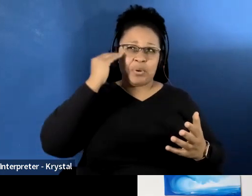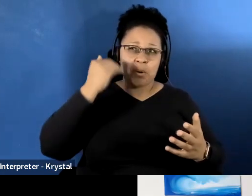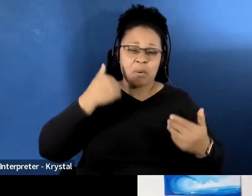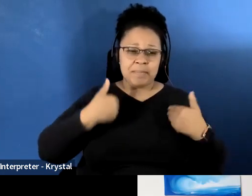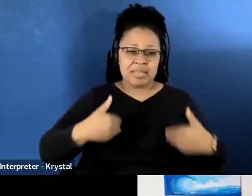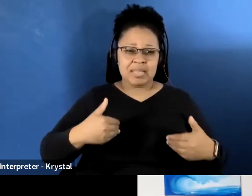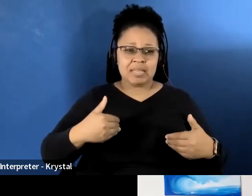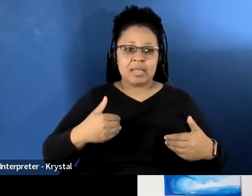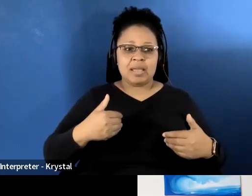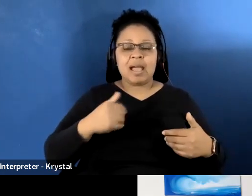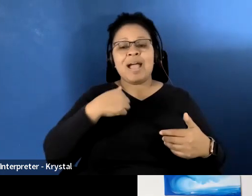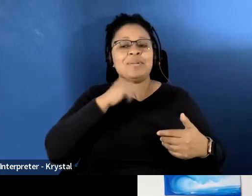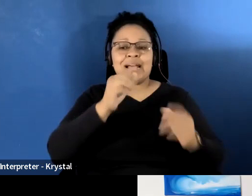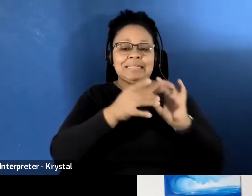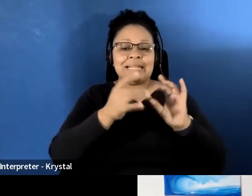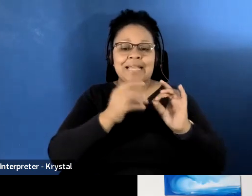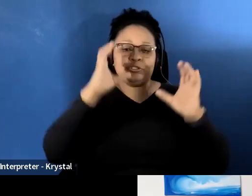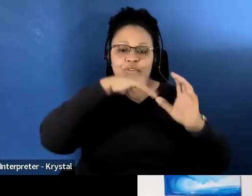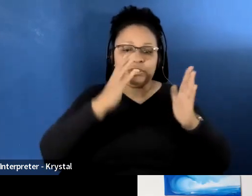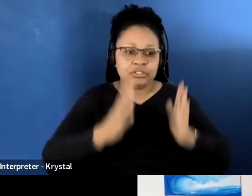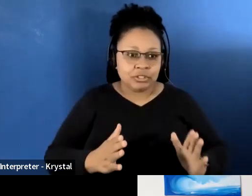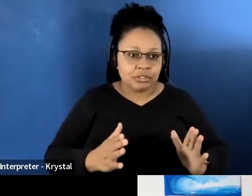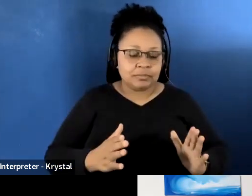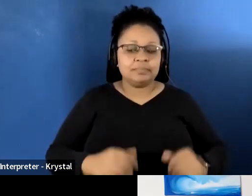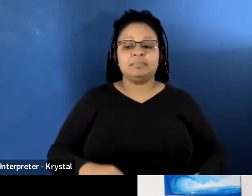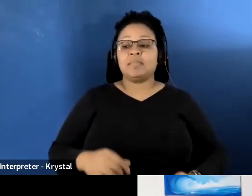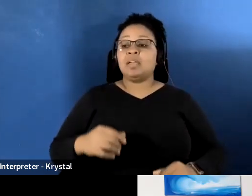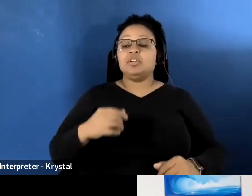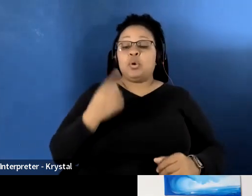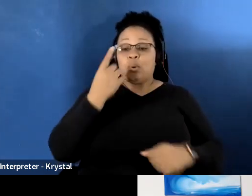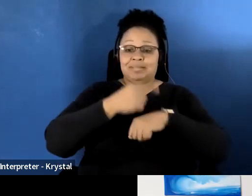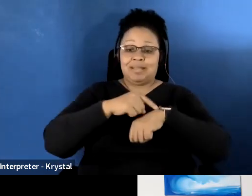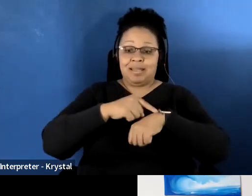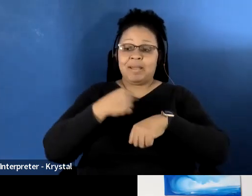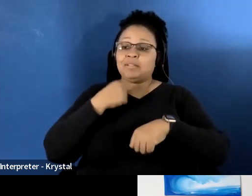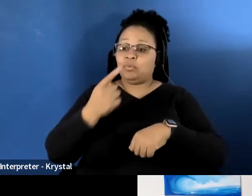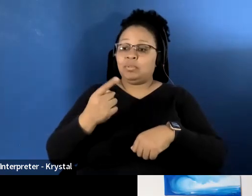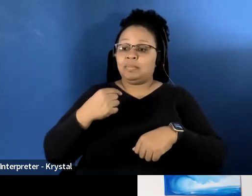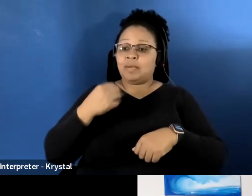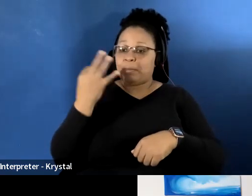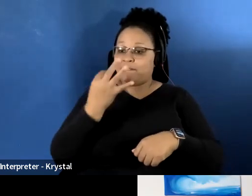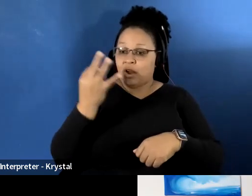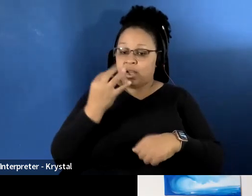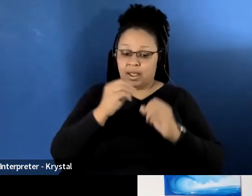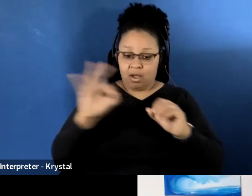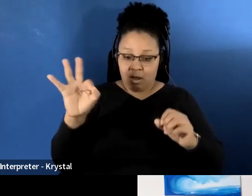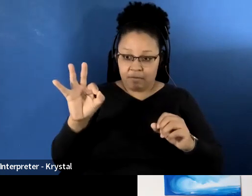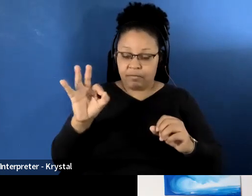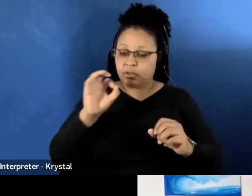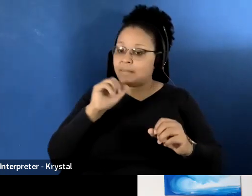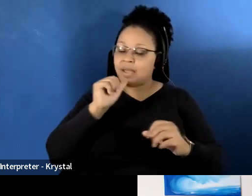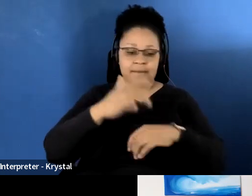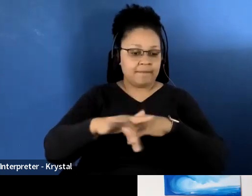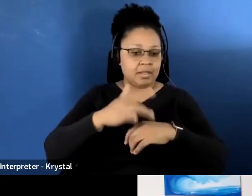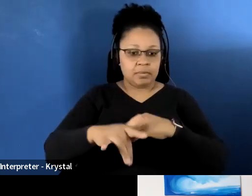wouldn't say this to a stranger. I told them I was taking a Friday off. I was not going to be available. Do not ask me to help you. Do